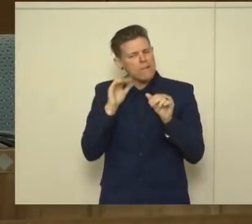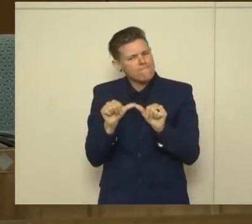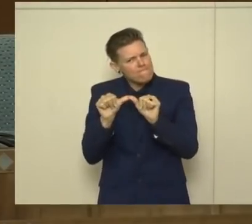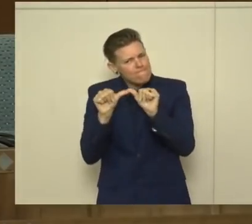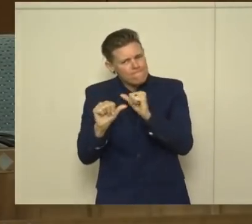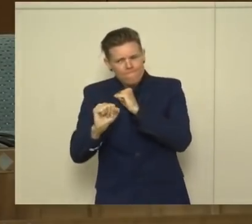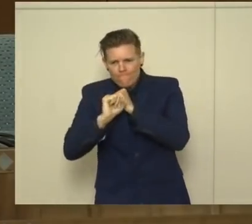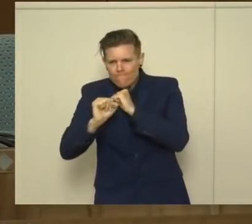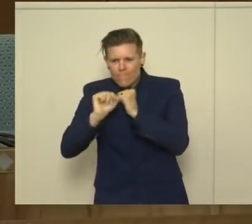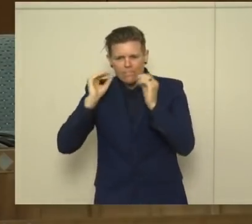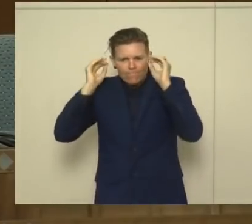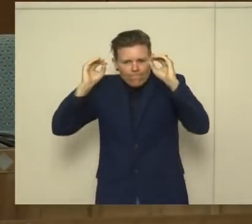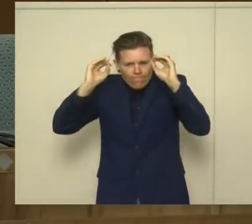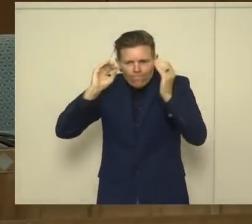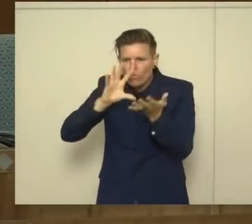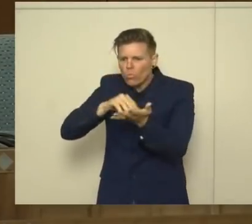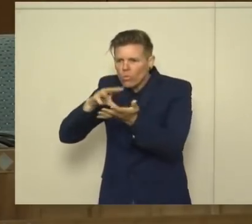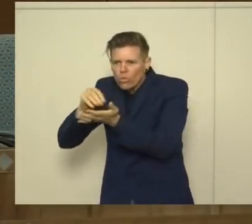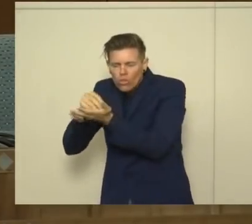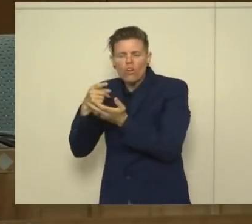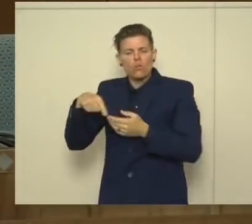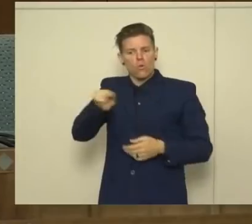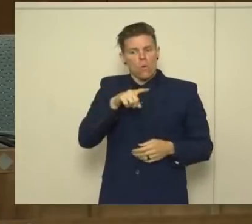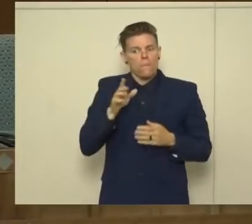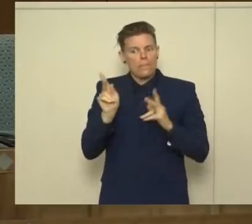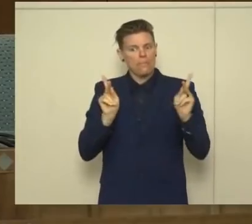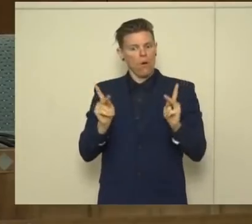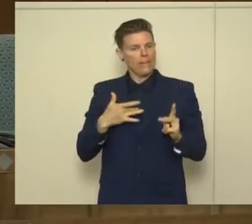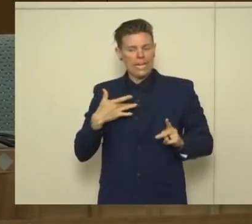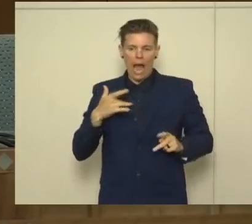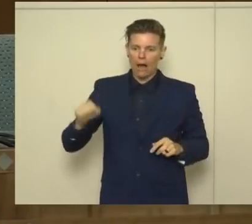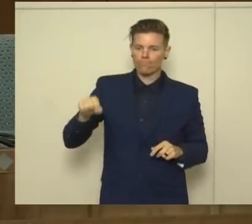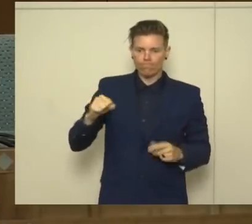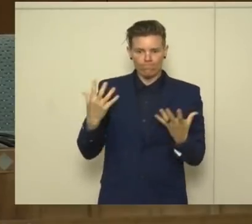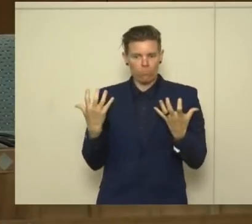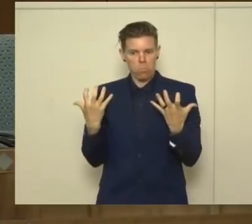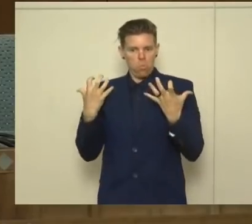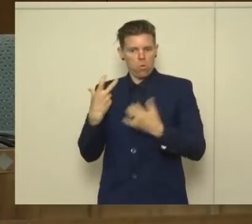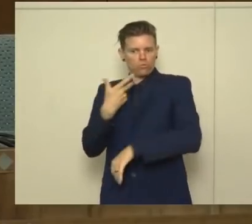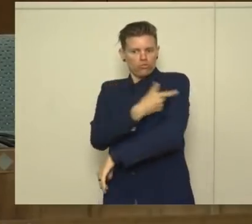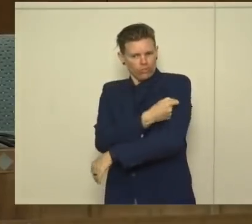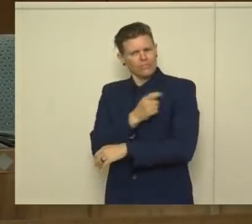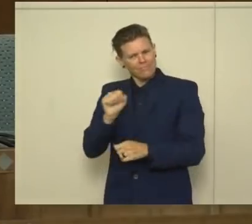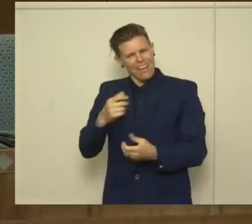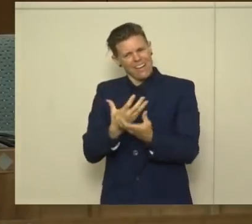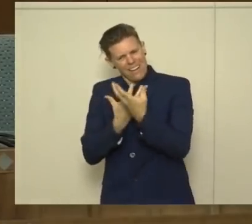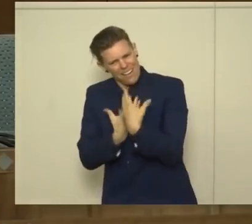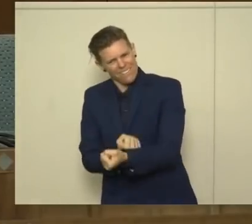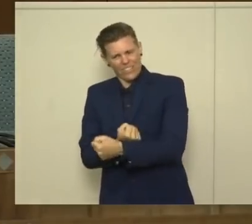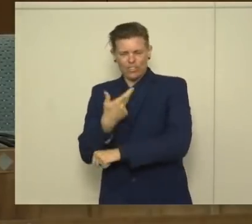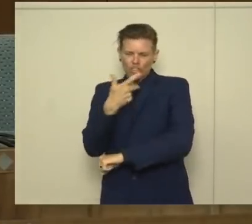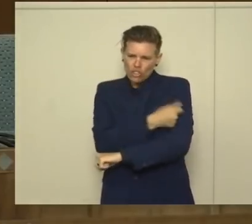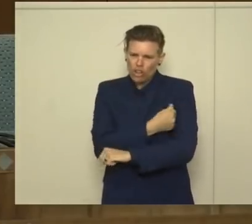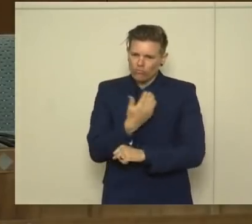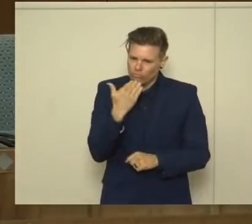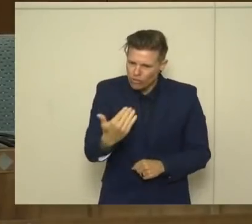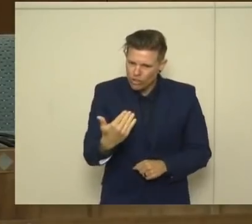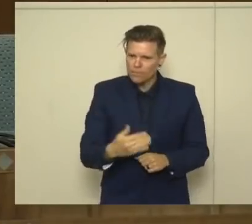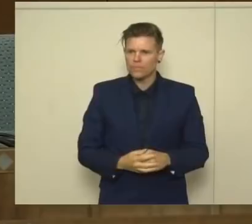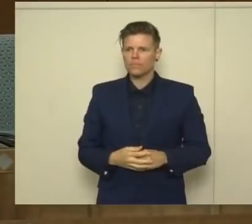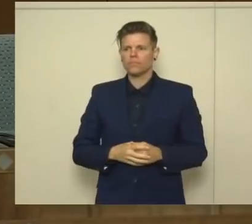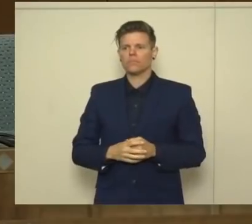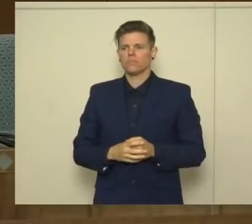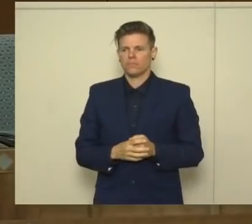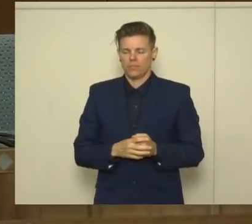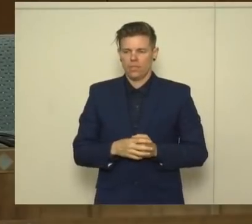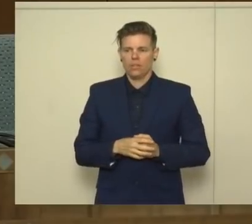get people enthusiastic about the vaccine and get them to want to get it. And so I think in all those things, we'll know